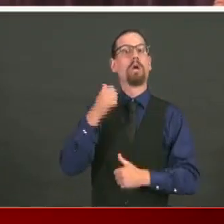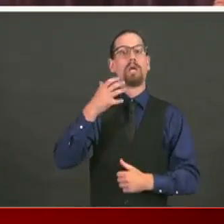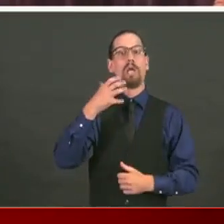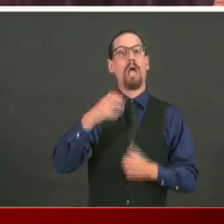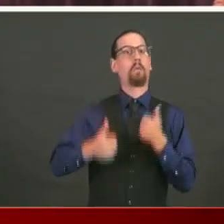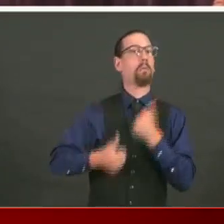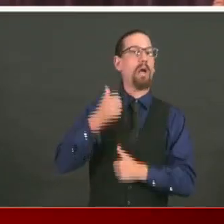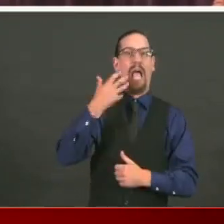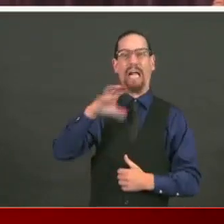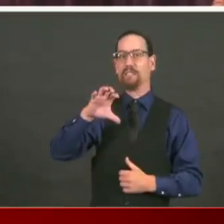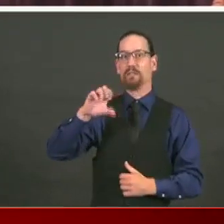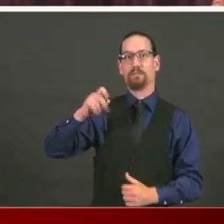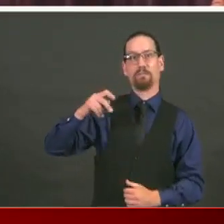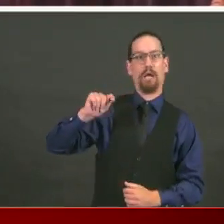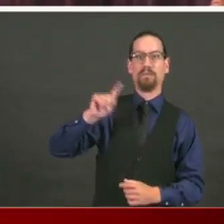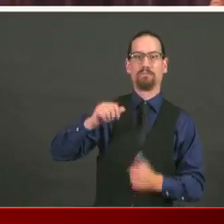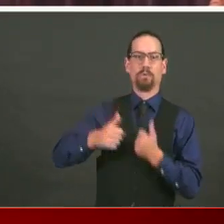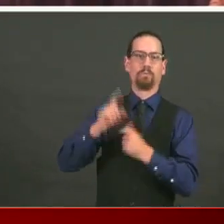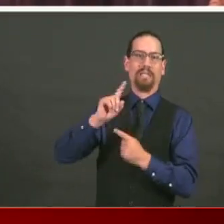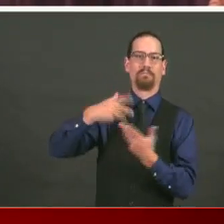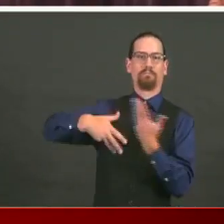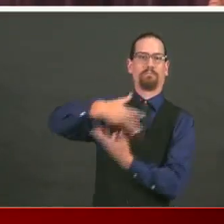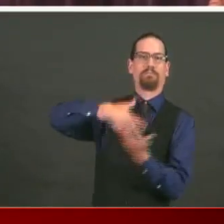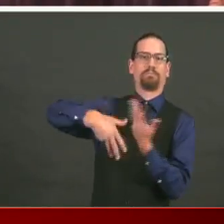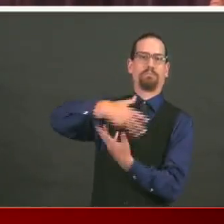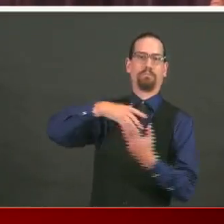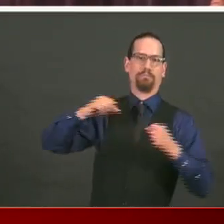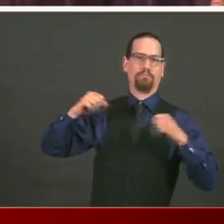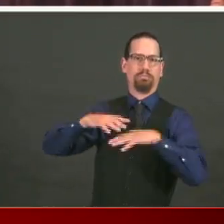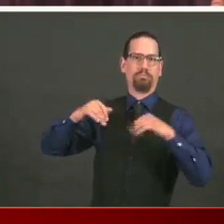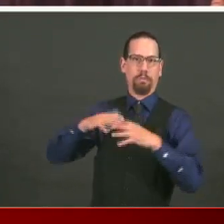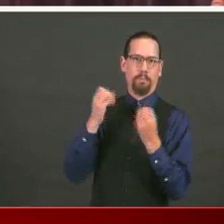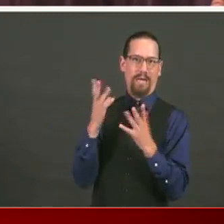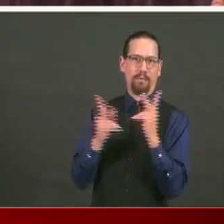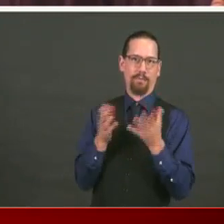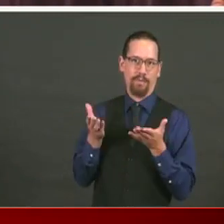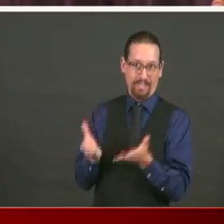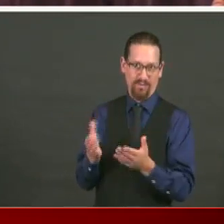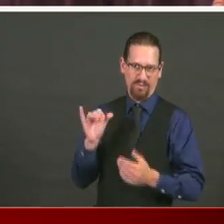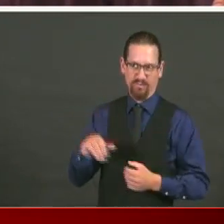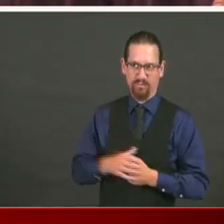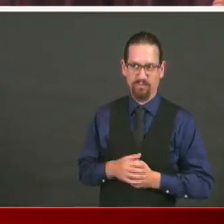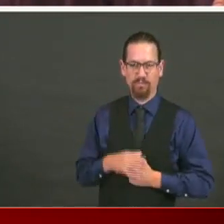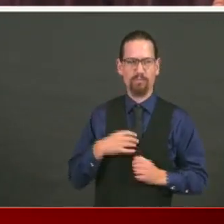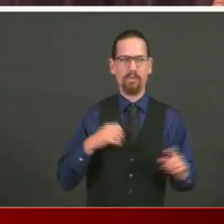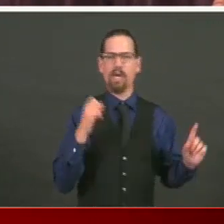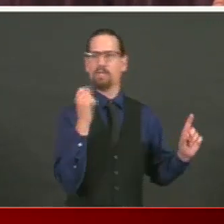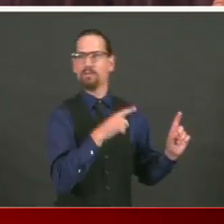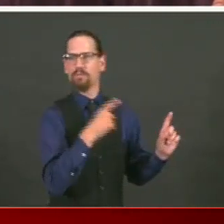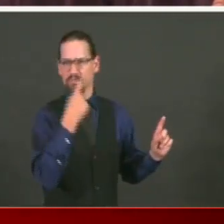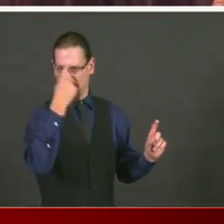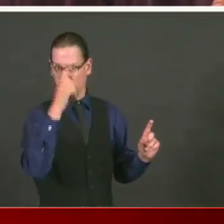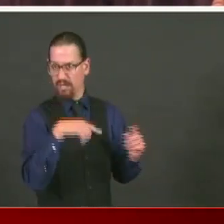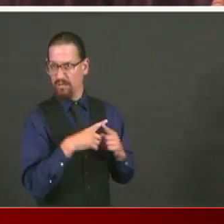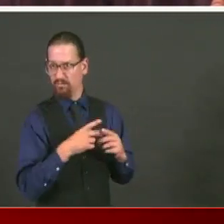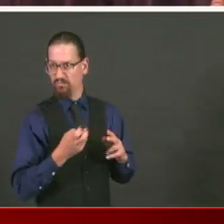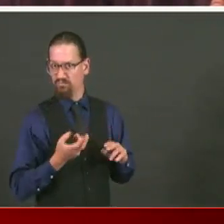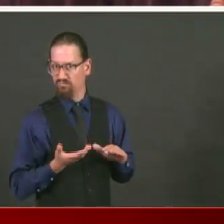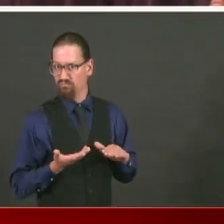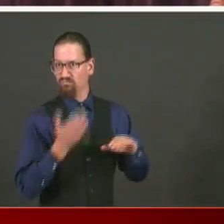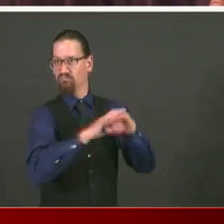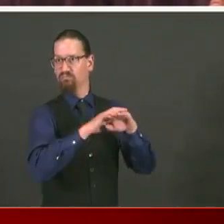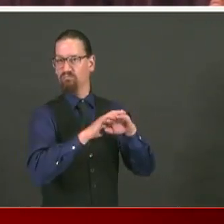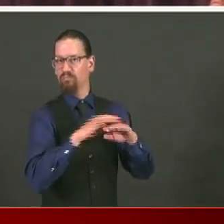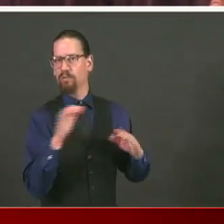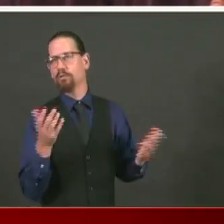of increasing enforcement of different things other than at beaches? Like, for example, Federal Hill people are gathered on